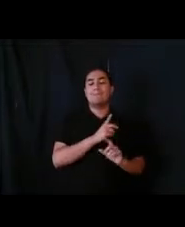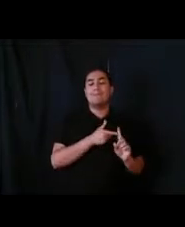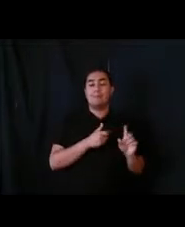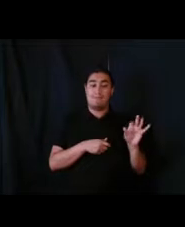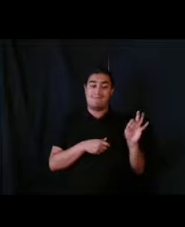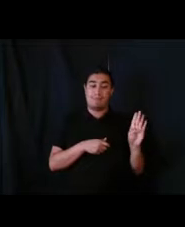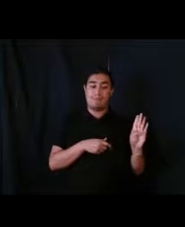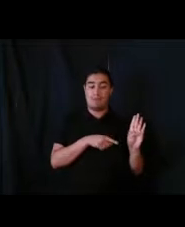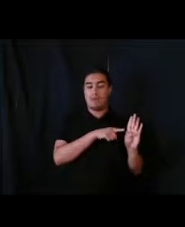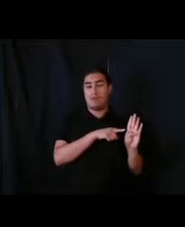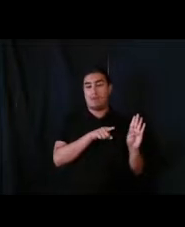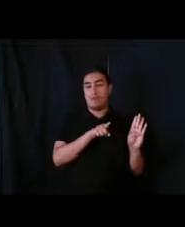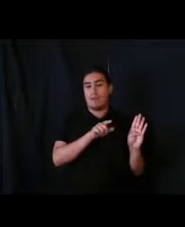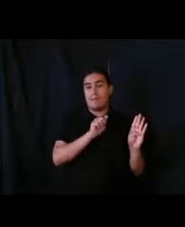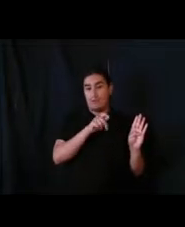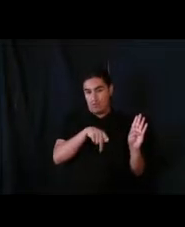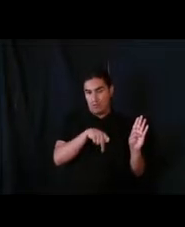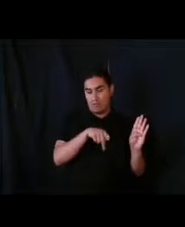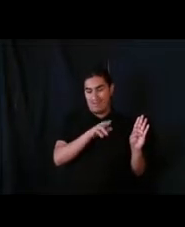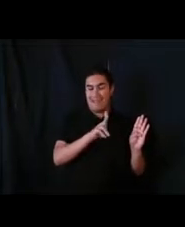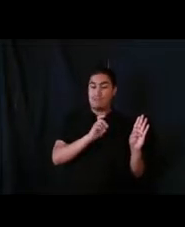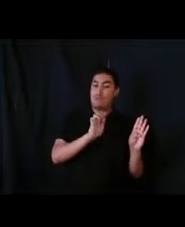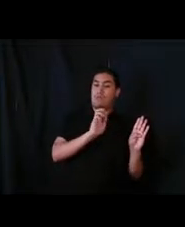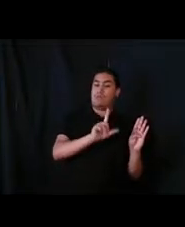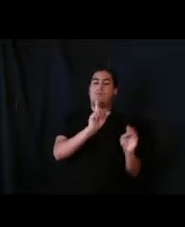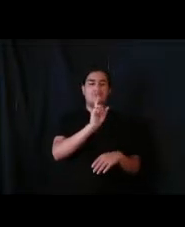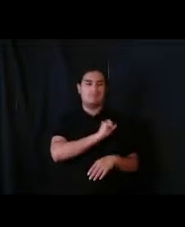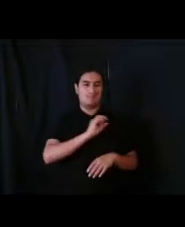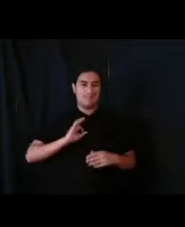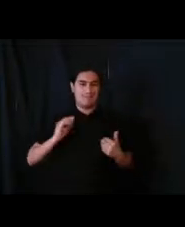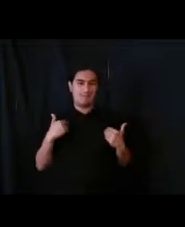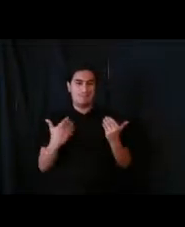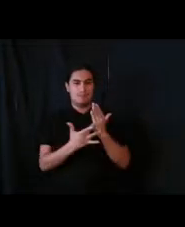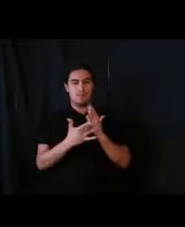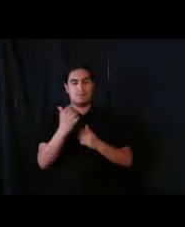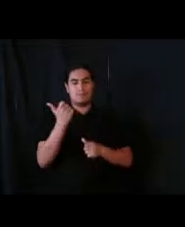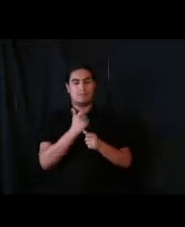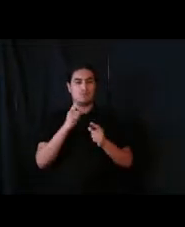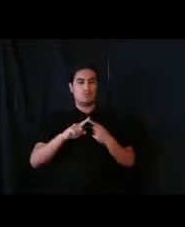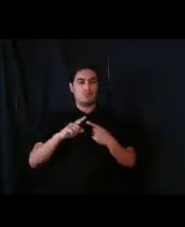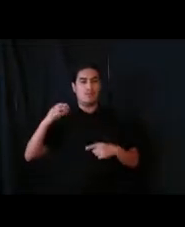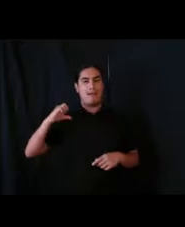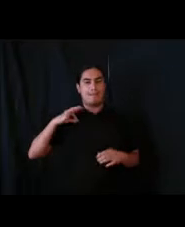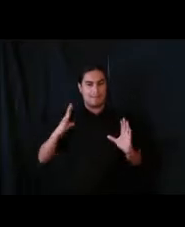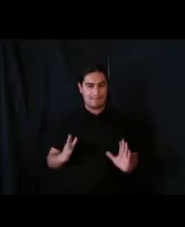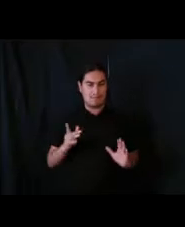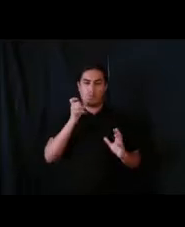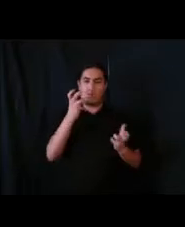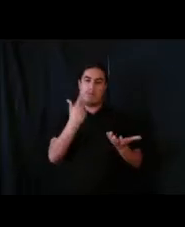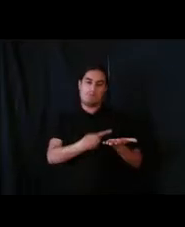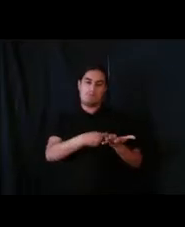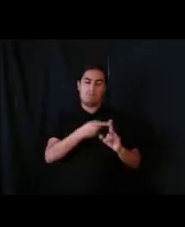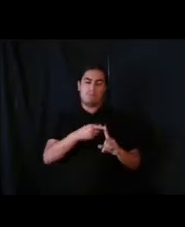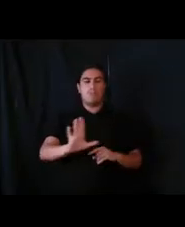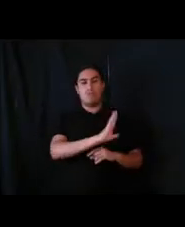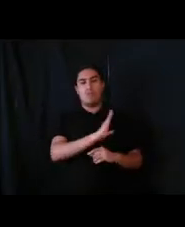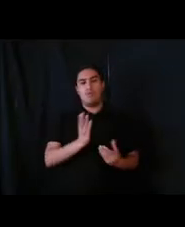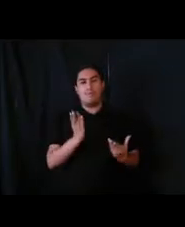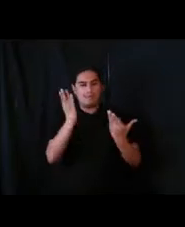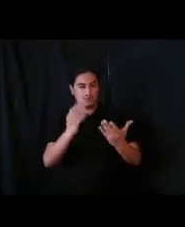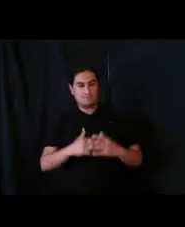to april 2022 where staff provided technical assistance to applicants who wanted to discuss their project nominations